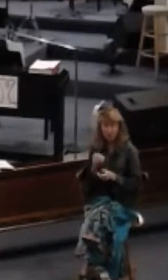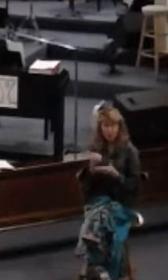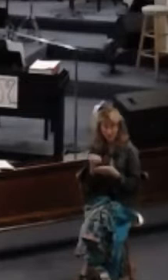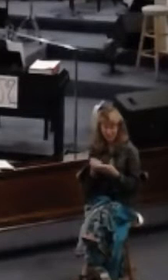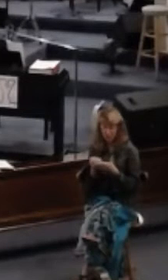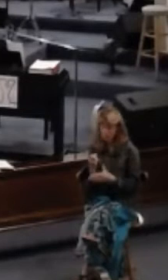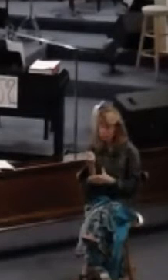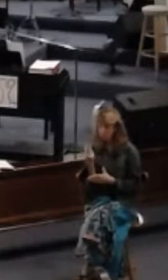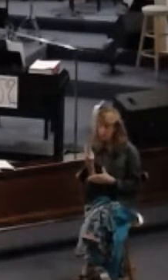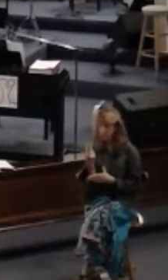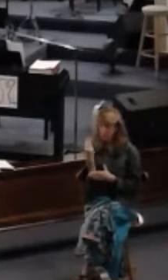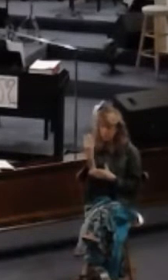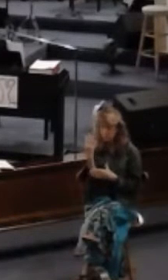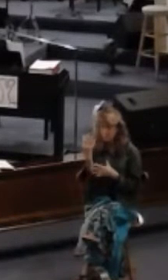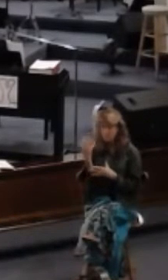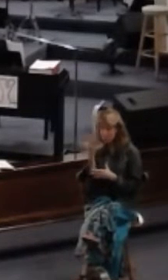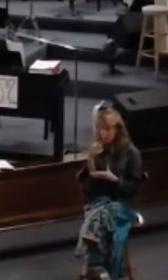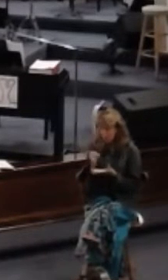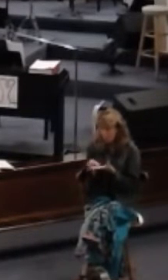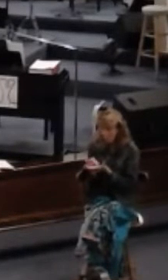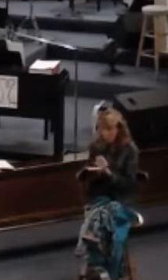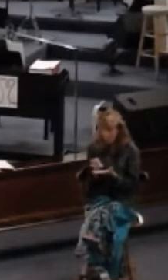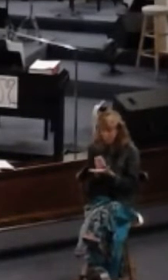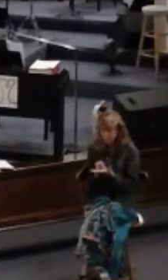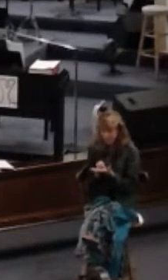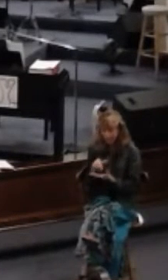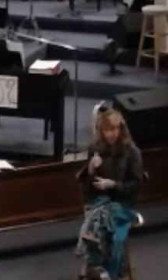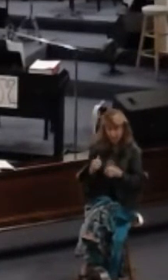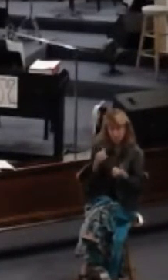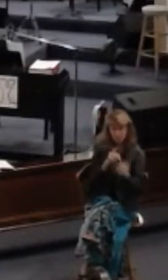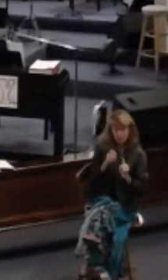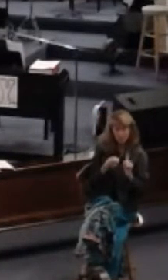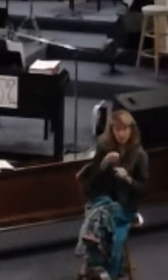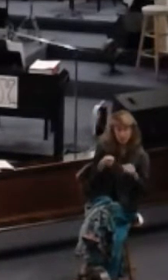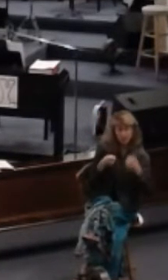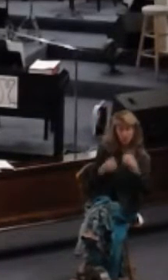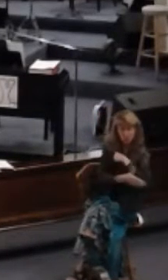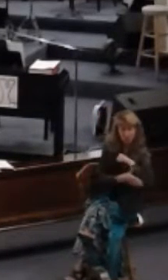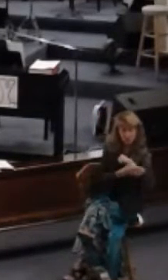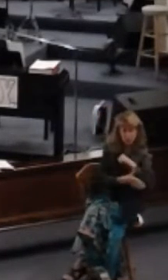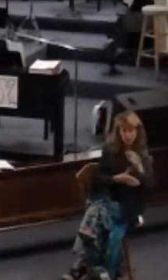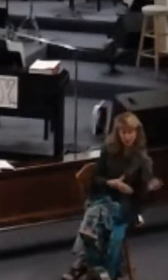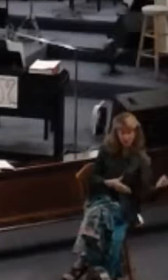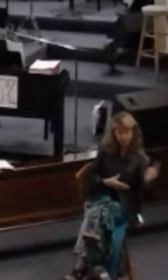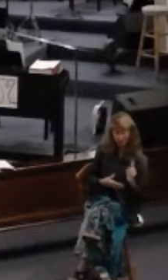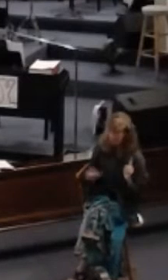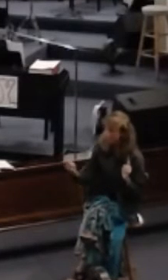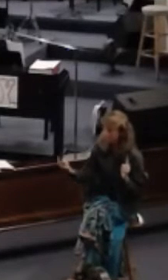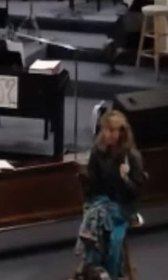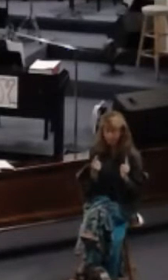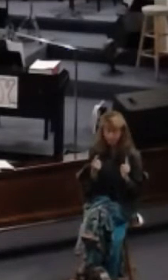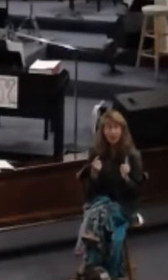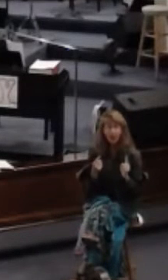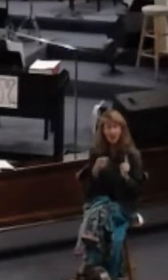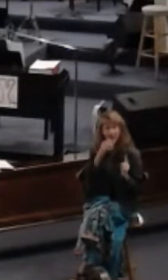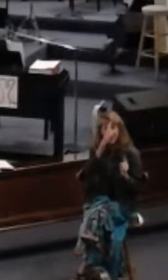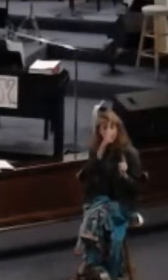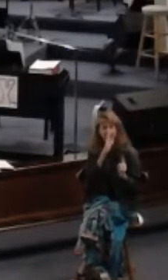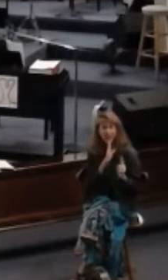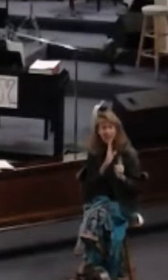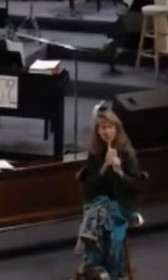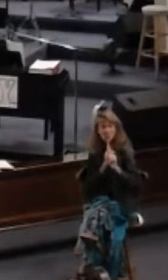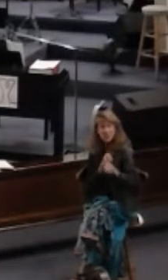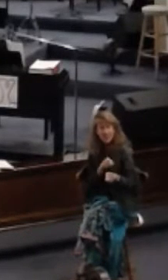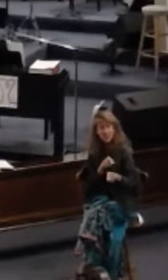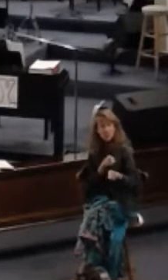ducats. Not long after that, a friend from Sweden came and gave him 2 more, and he was humbled to think that God had so amply